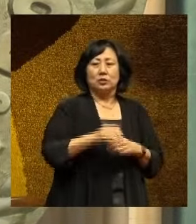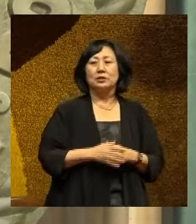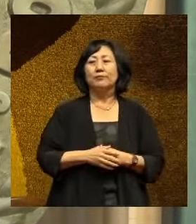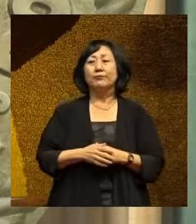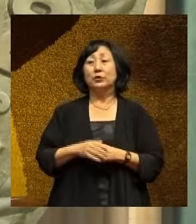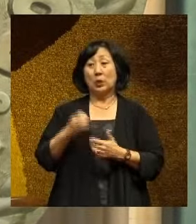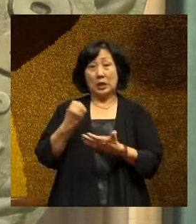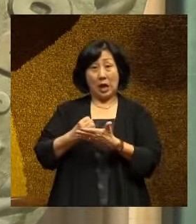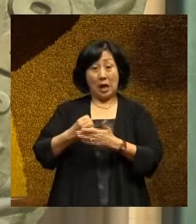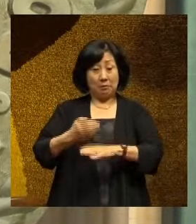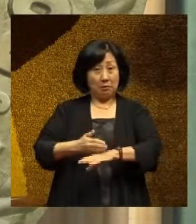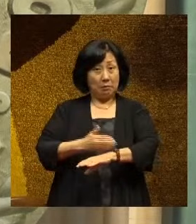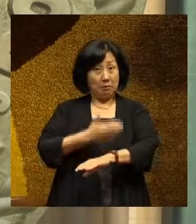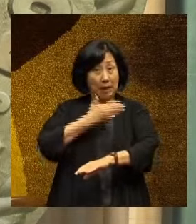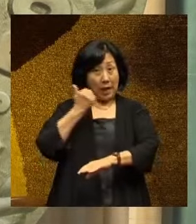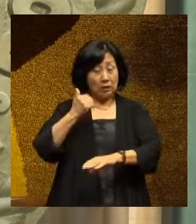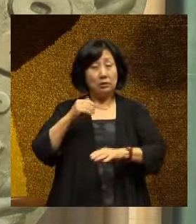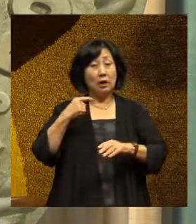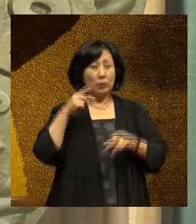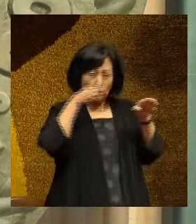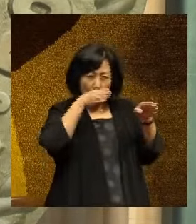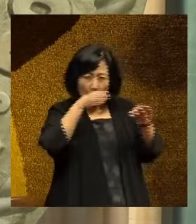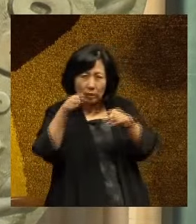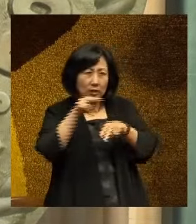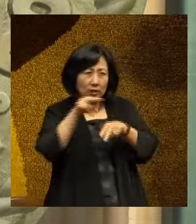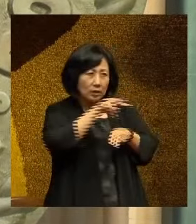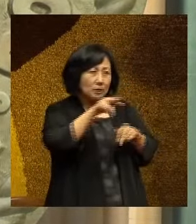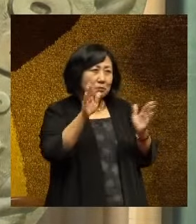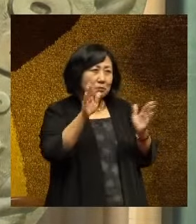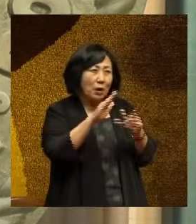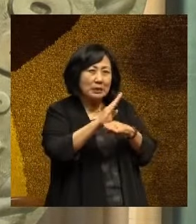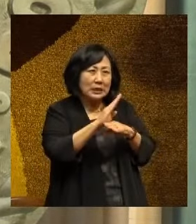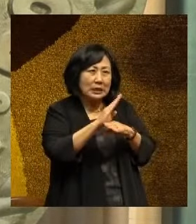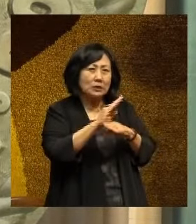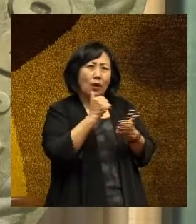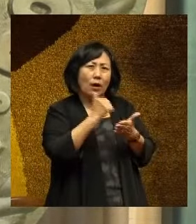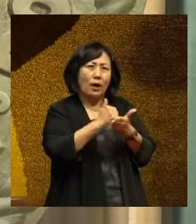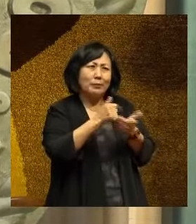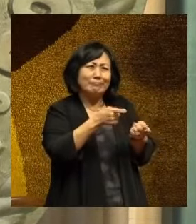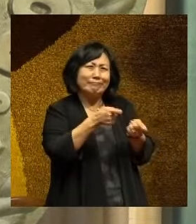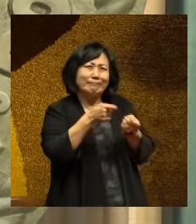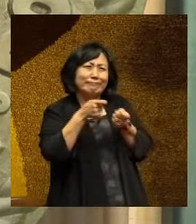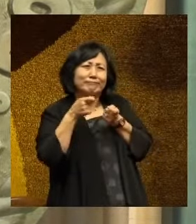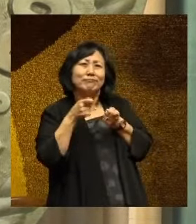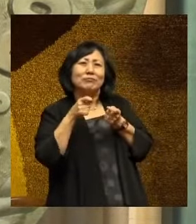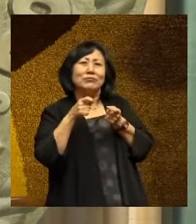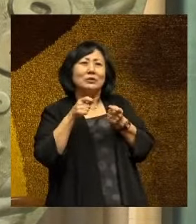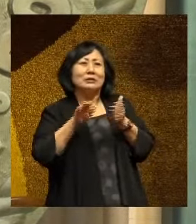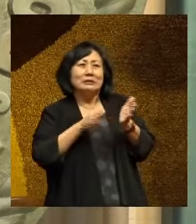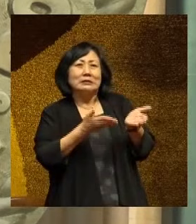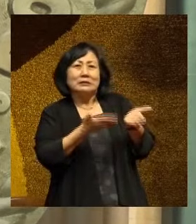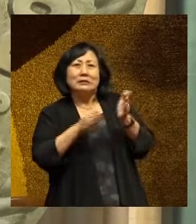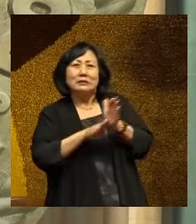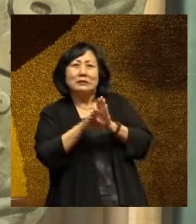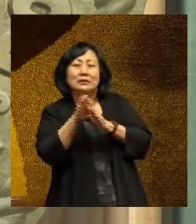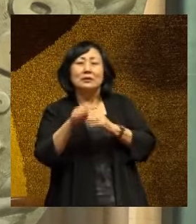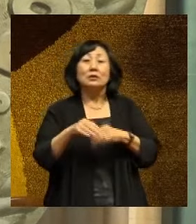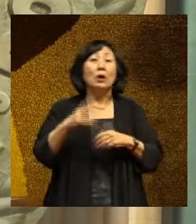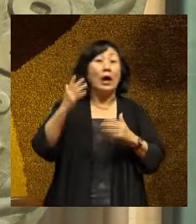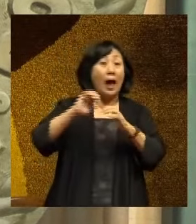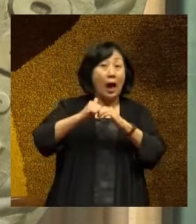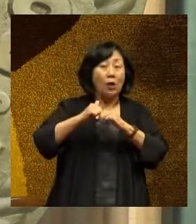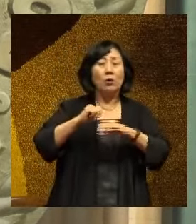small businesses are brought along with the rising tide through programs that expand our